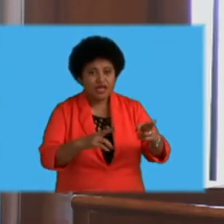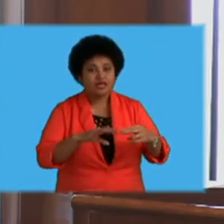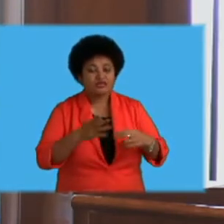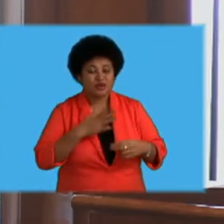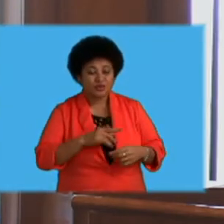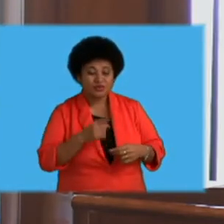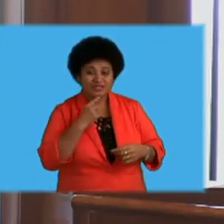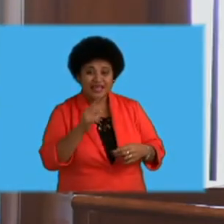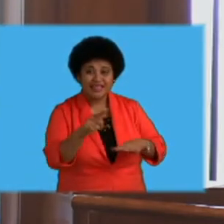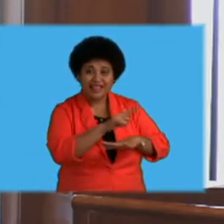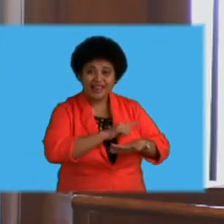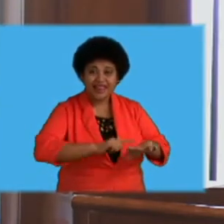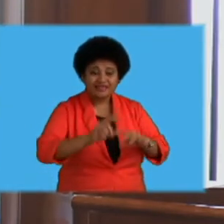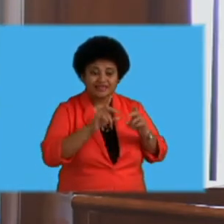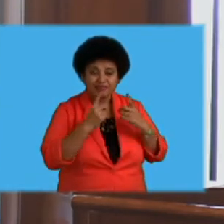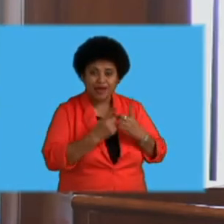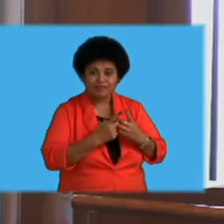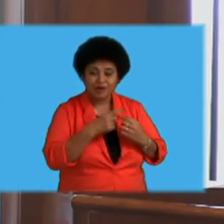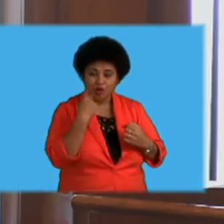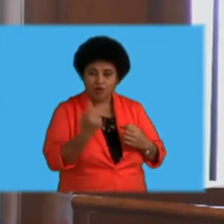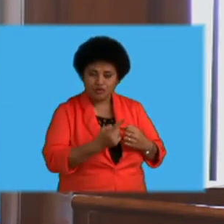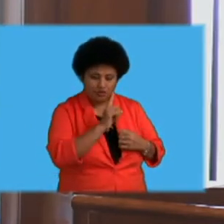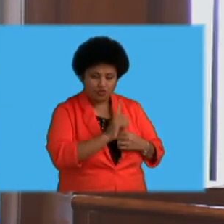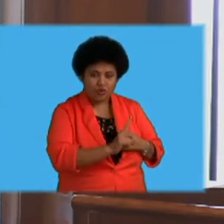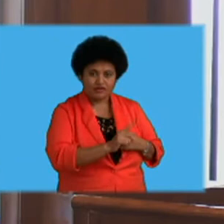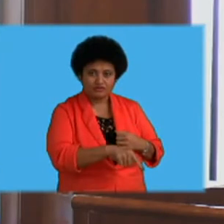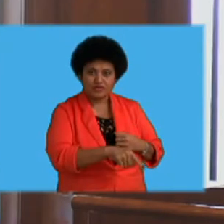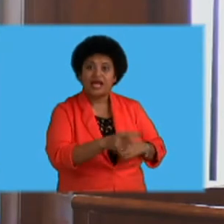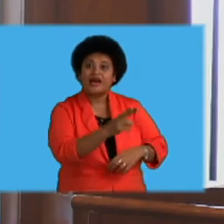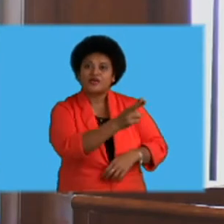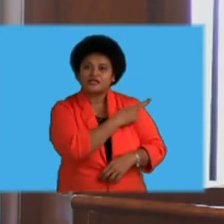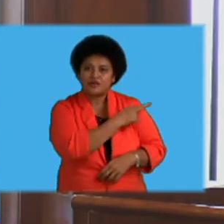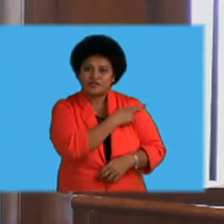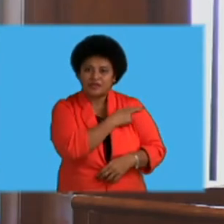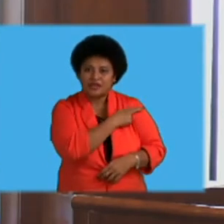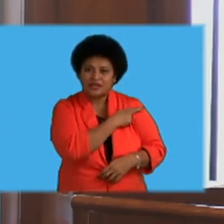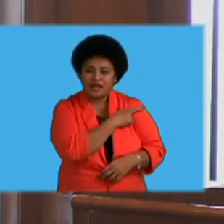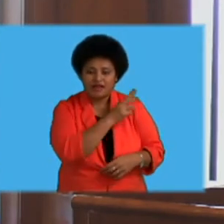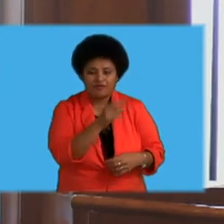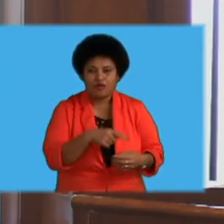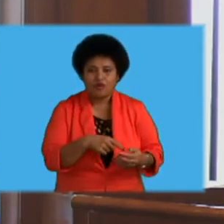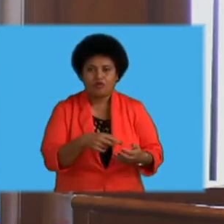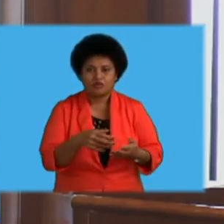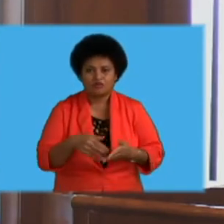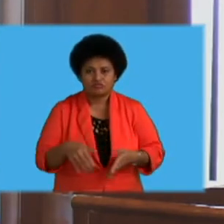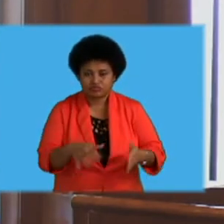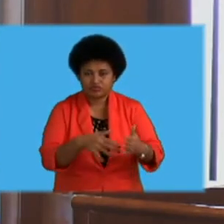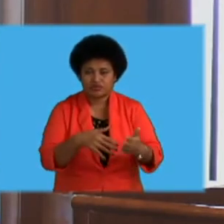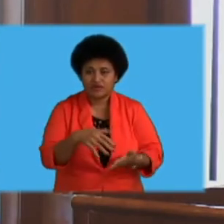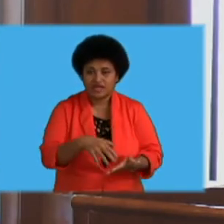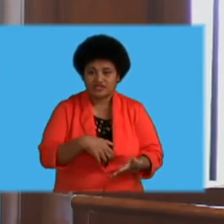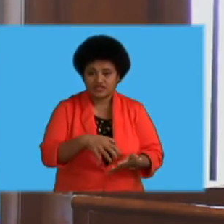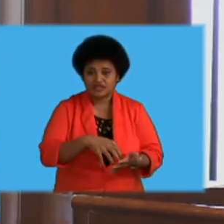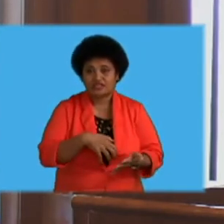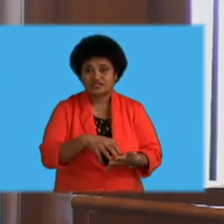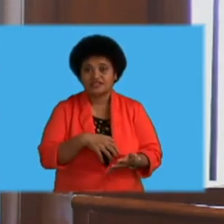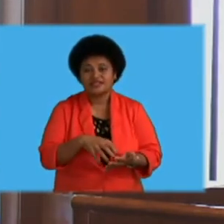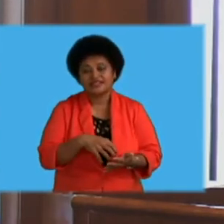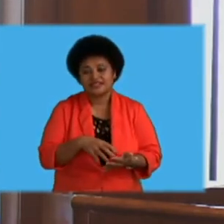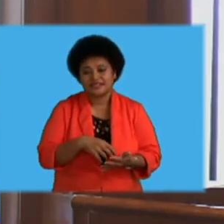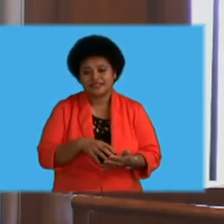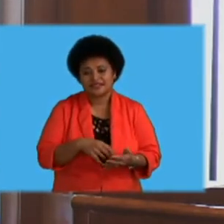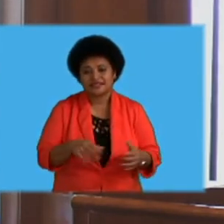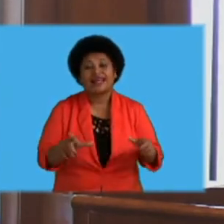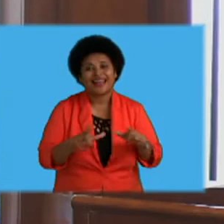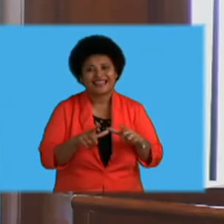Department is the only department responsible for the issuance of river gravel extraction licenses. And for the benefit of this